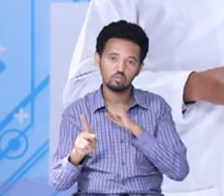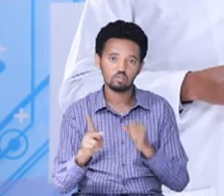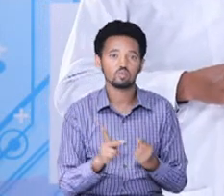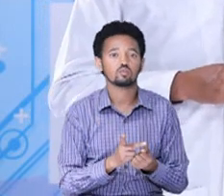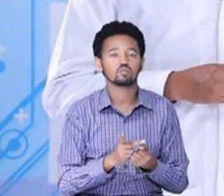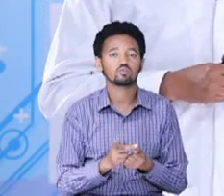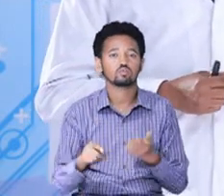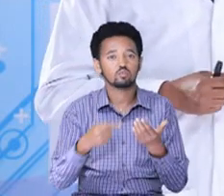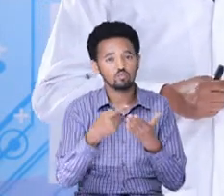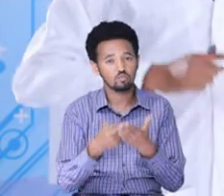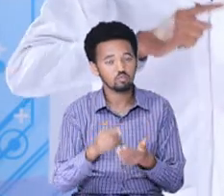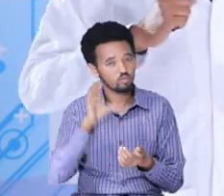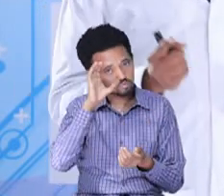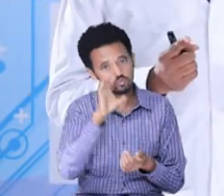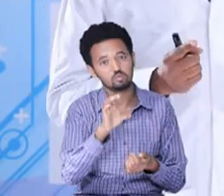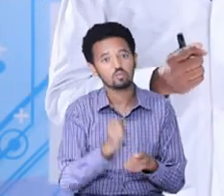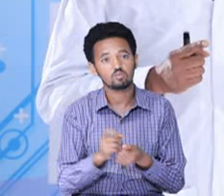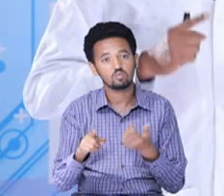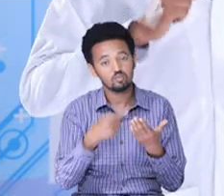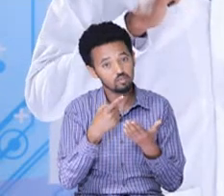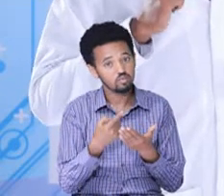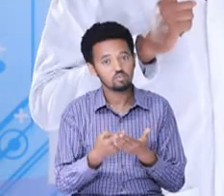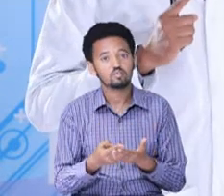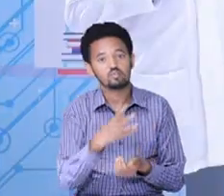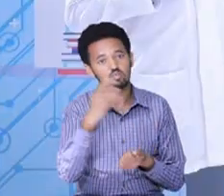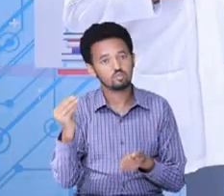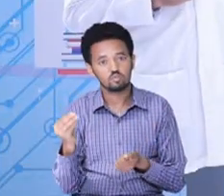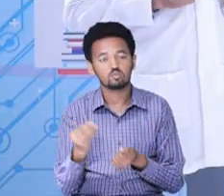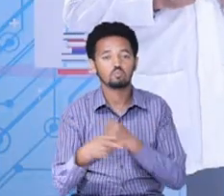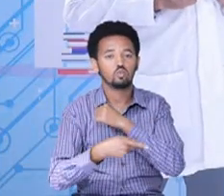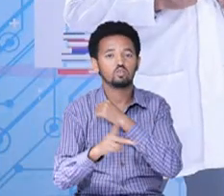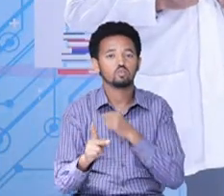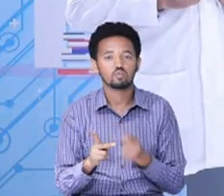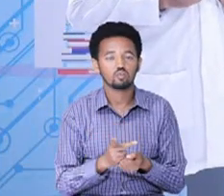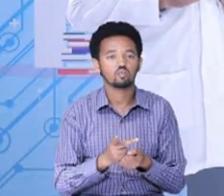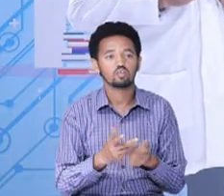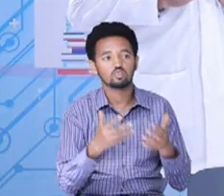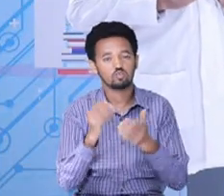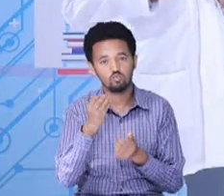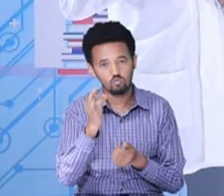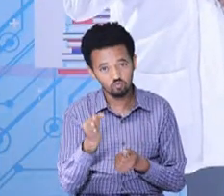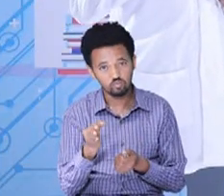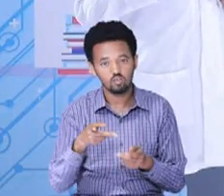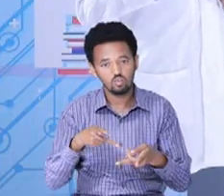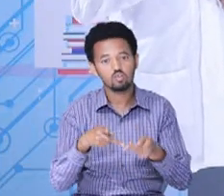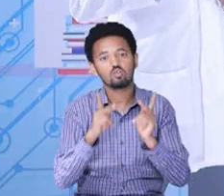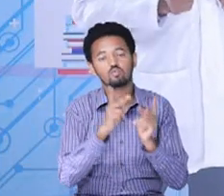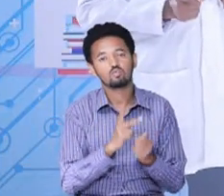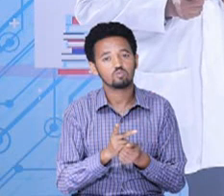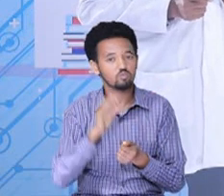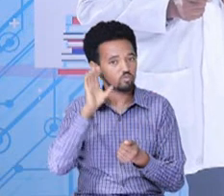of colonial powers. The attitudes and political tradition of the former